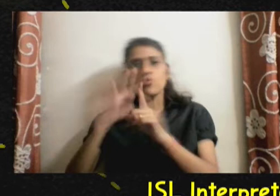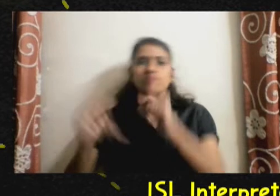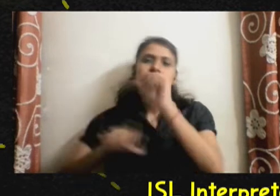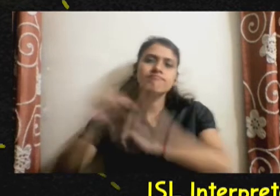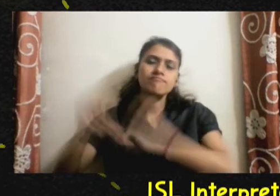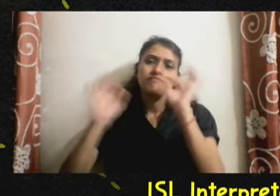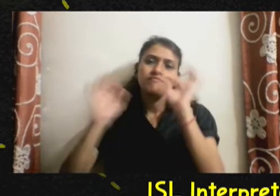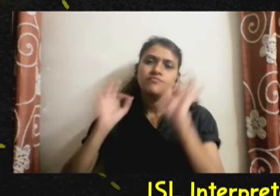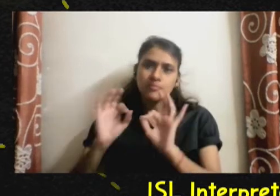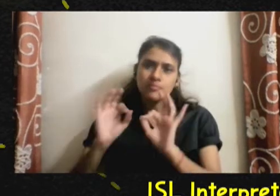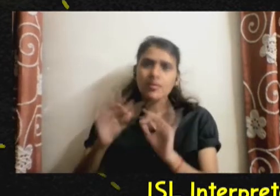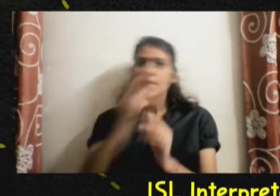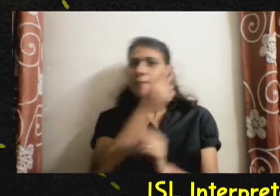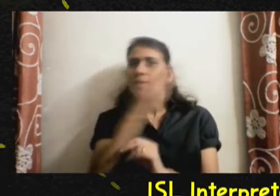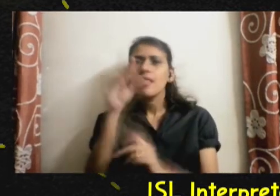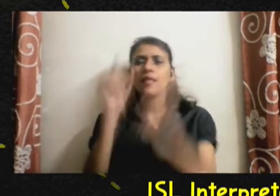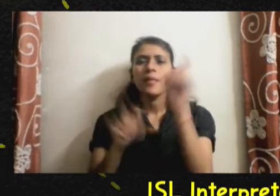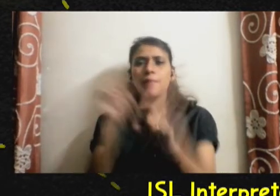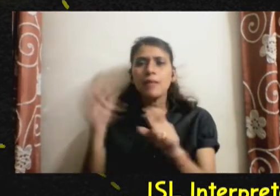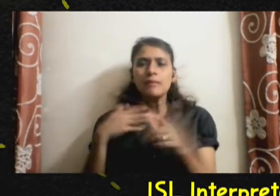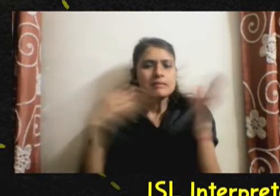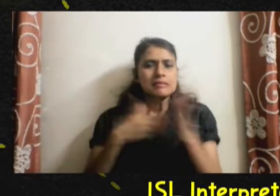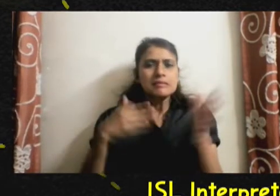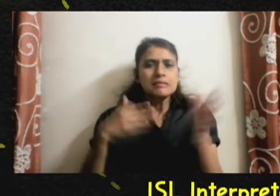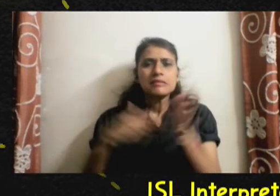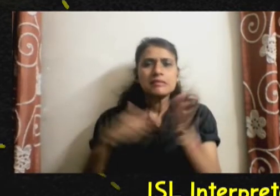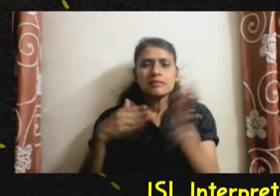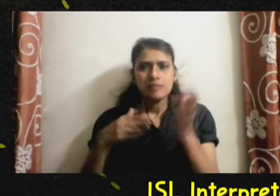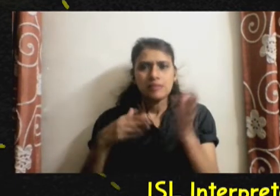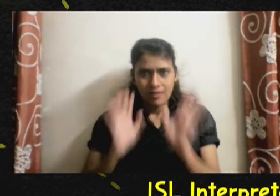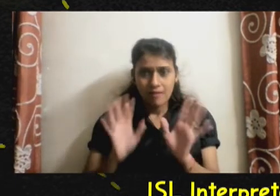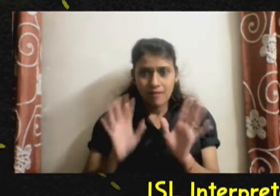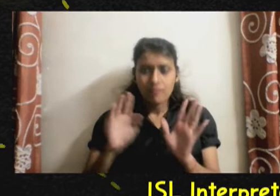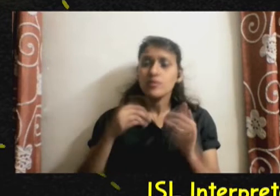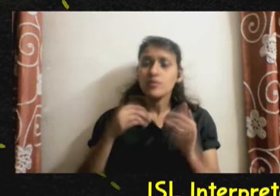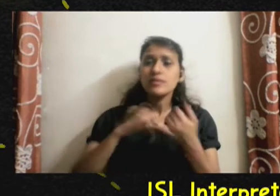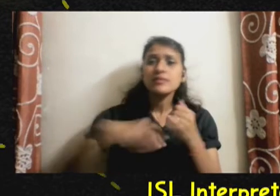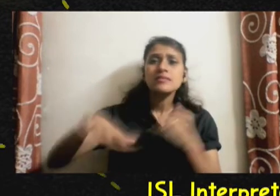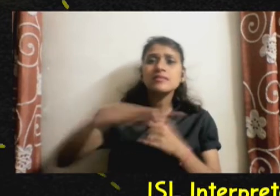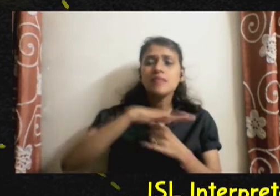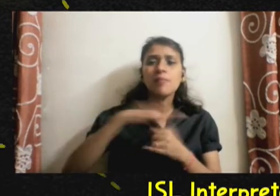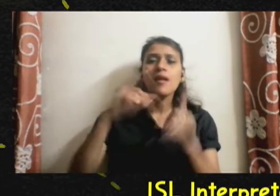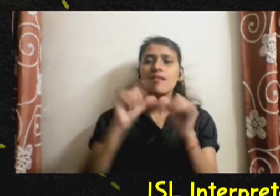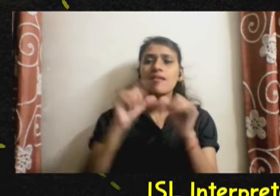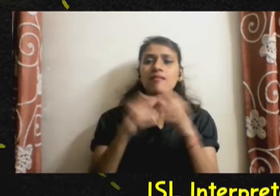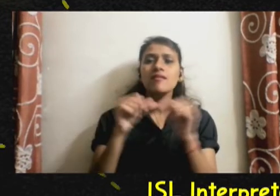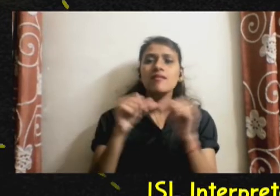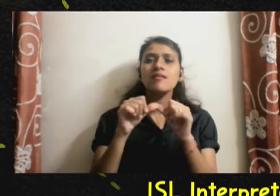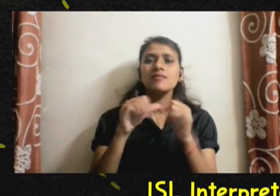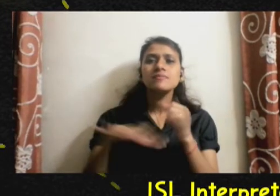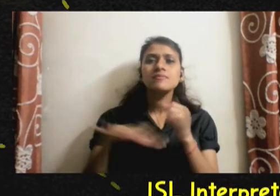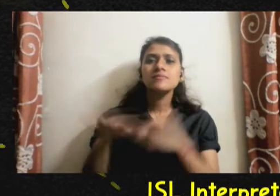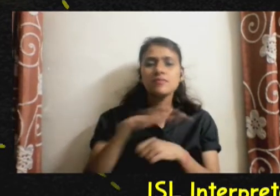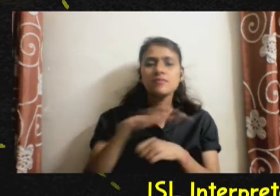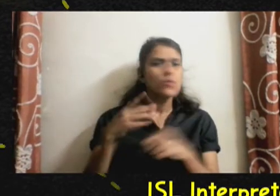asking us for those numbers, we would have struggled. We yielded the space, the data space. We were not collecting